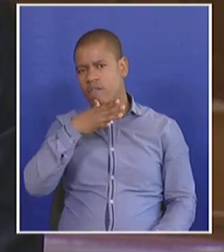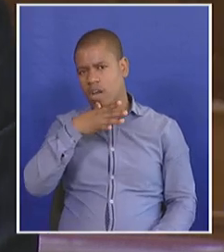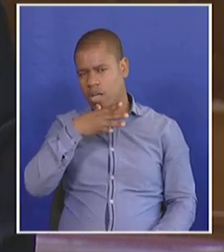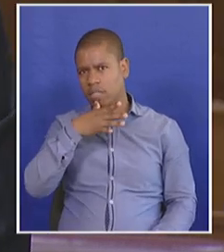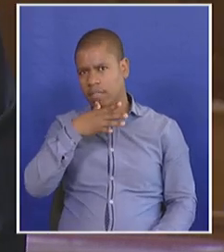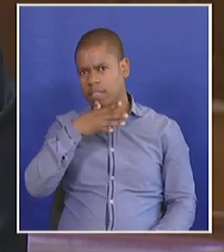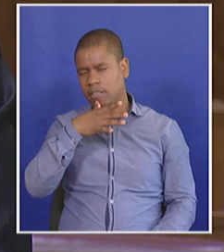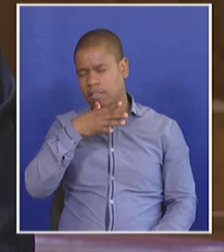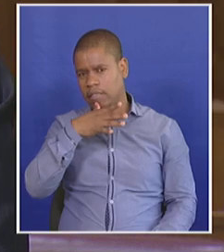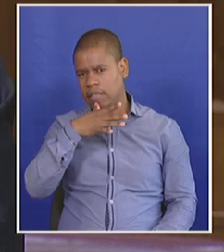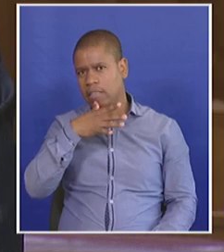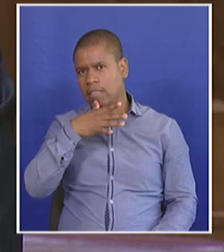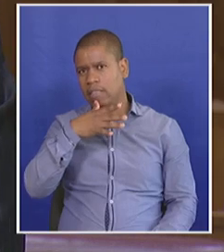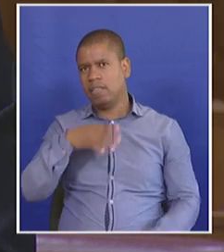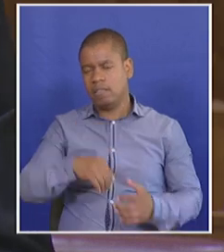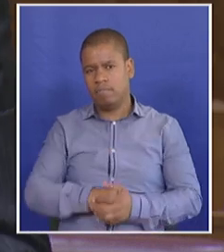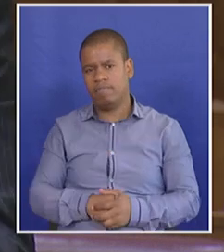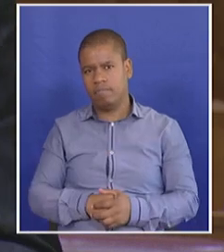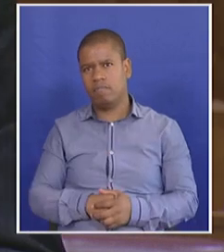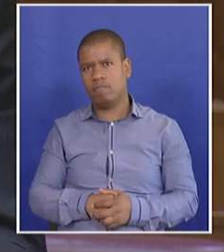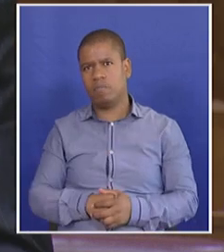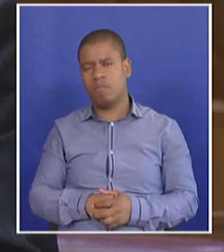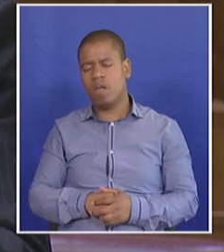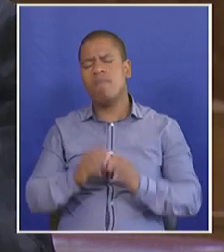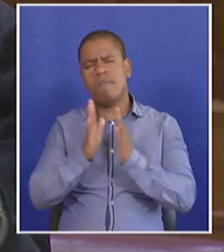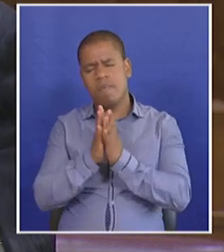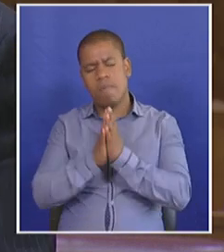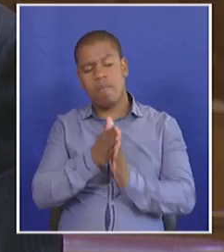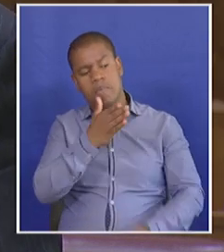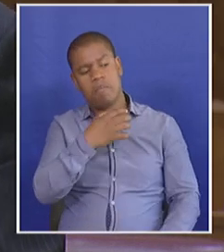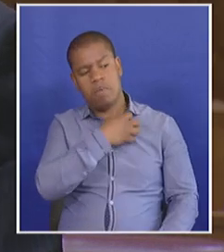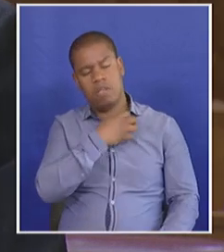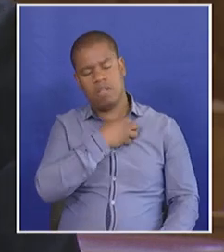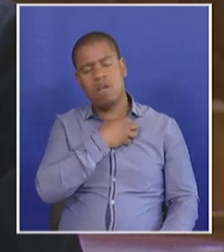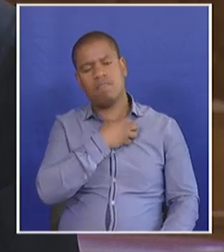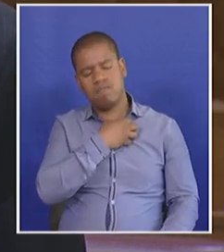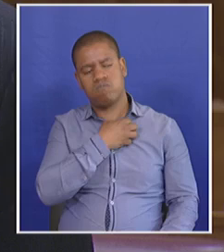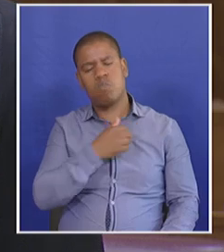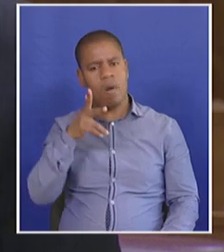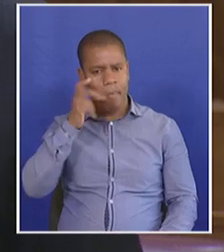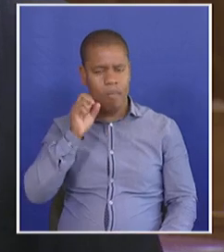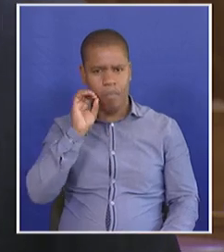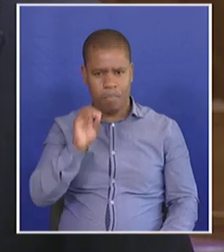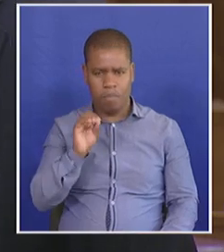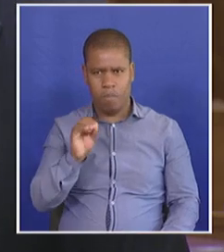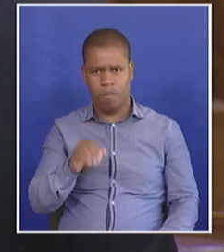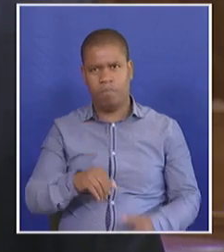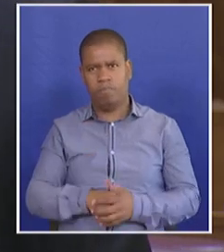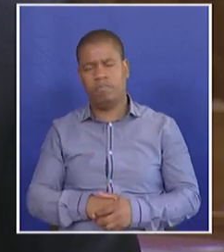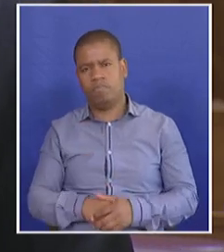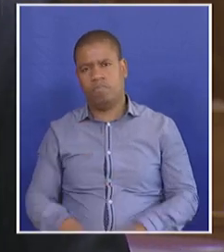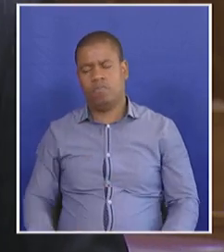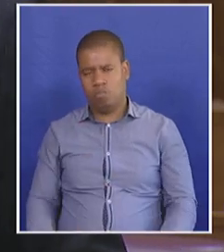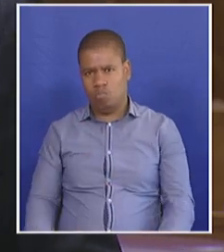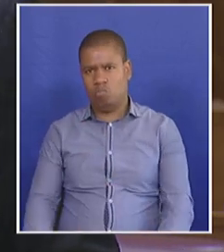defend myself in English. So I want the Minister to hear it I have the translator gets Minister, it right. please take